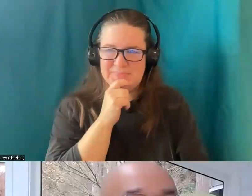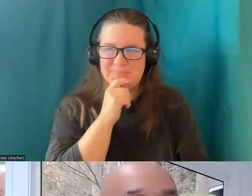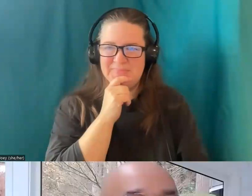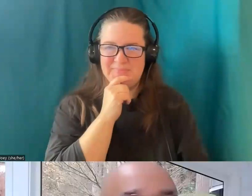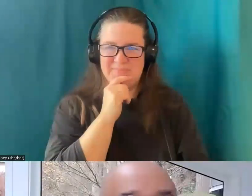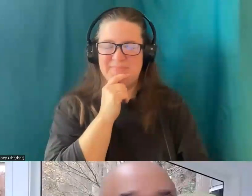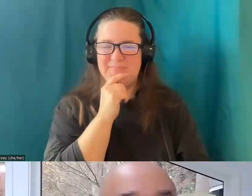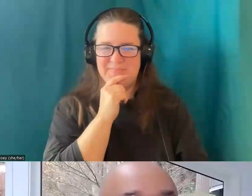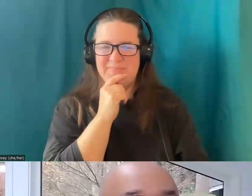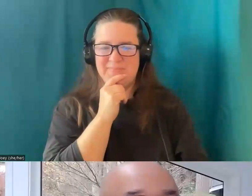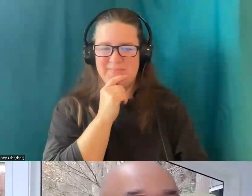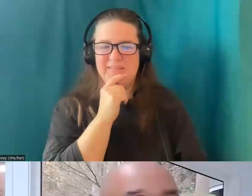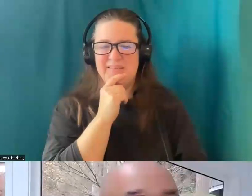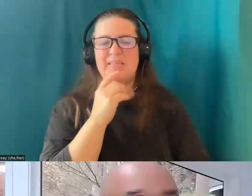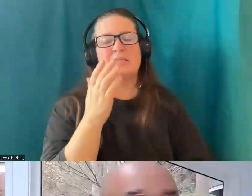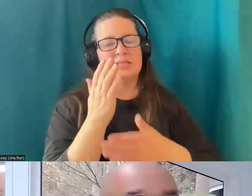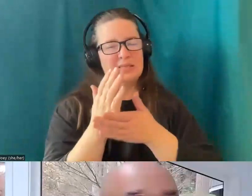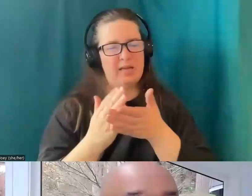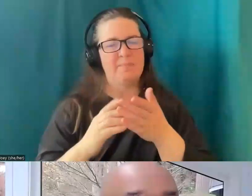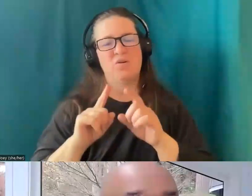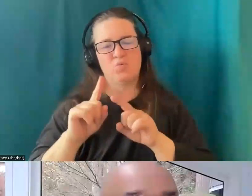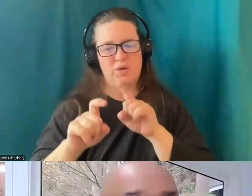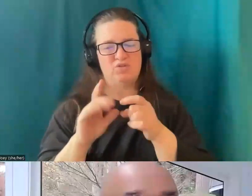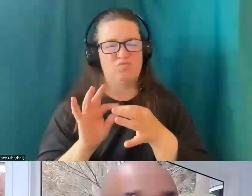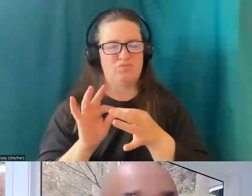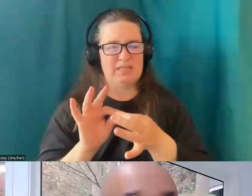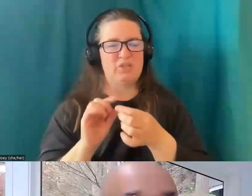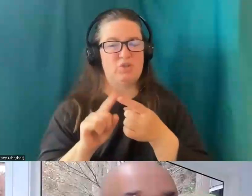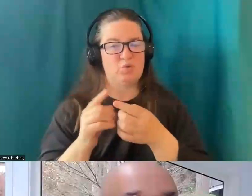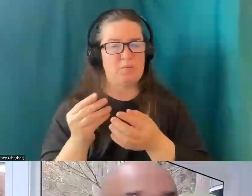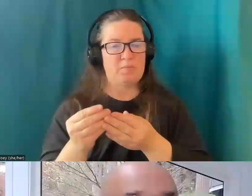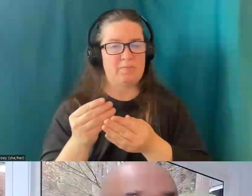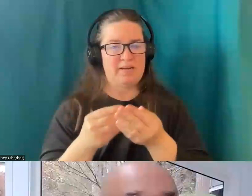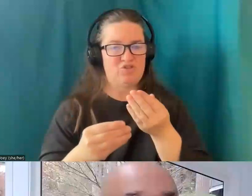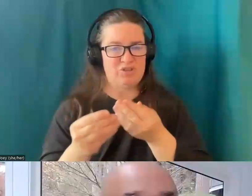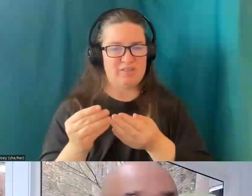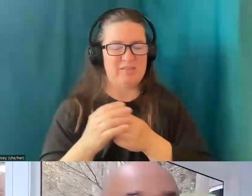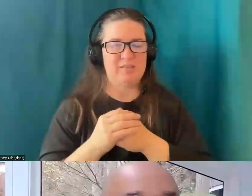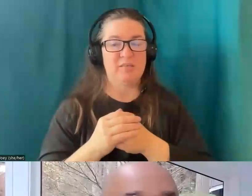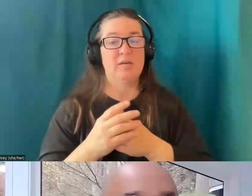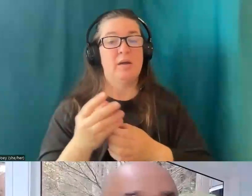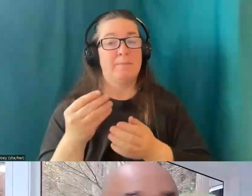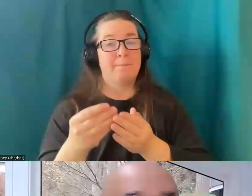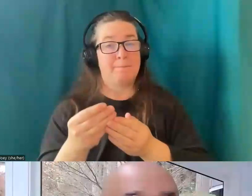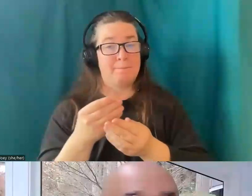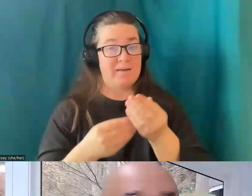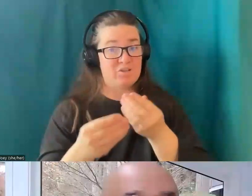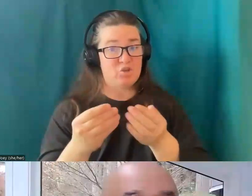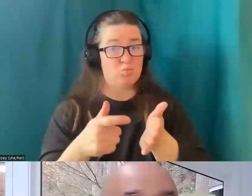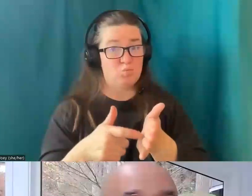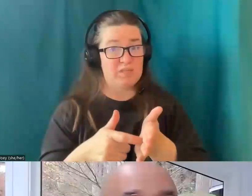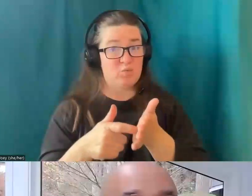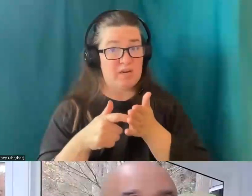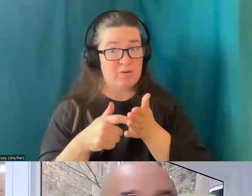We are getting lots of questions about budget. So can you clarify, is the budget requirement an average of 25,000 and